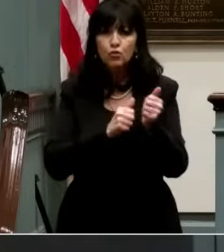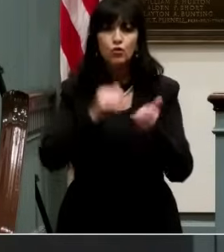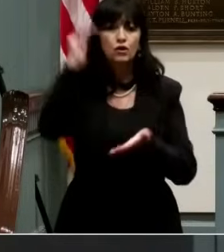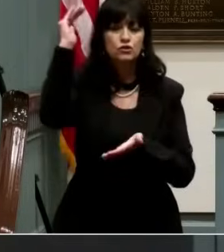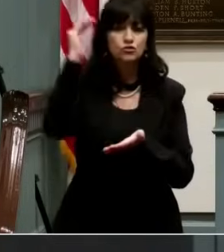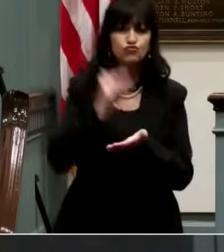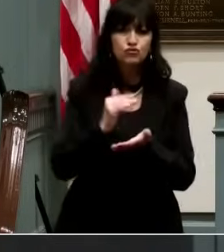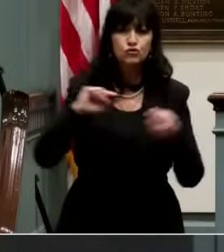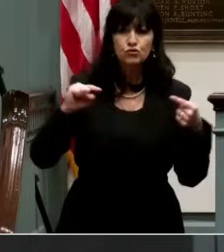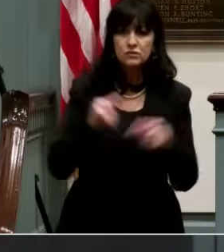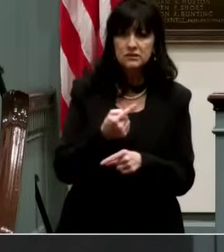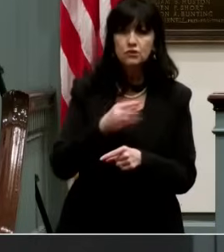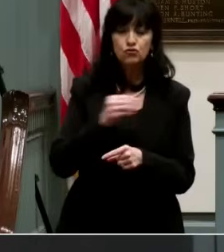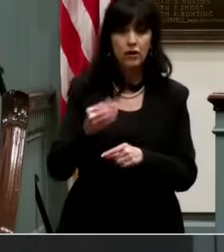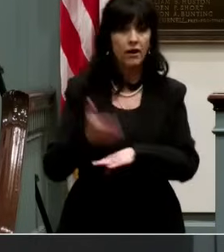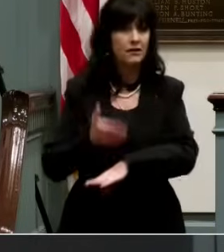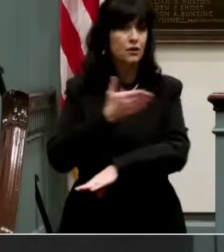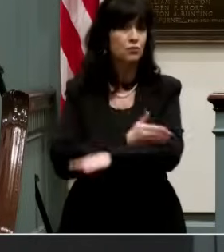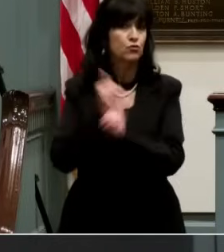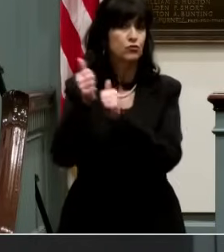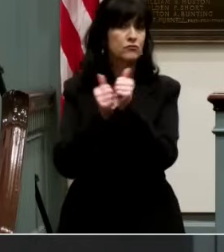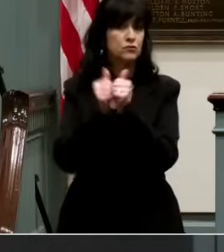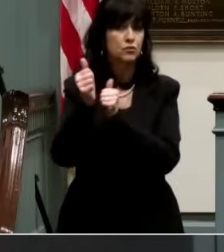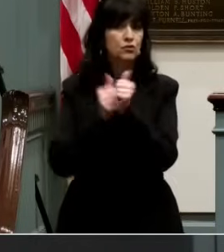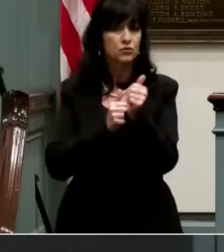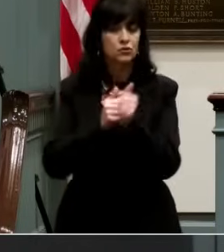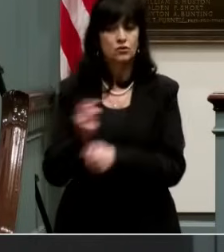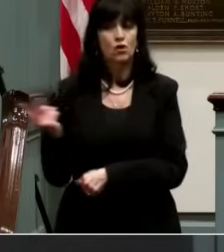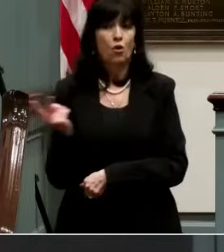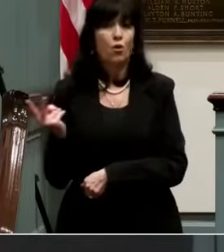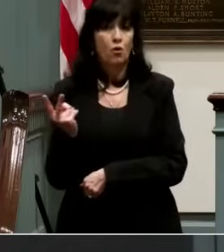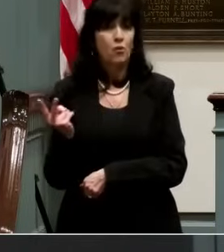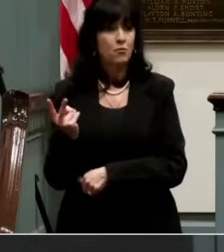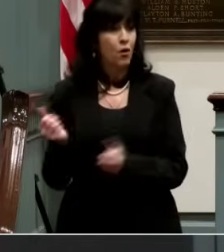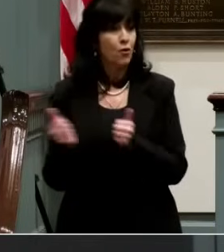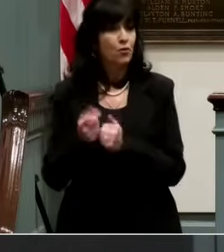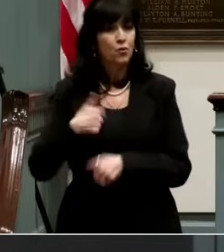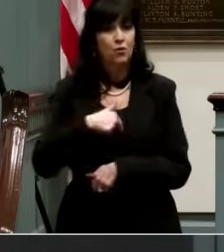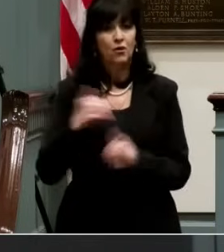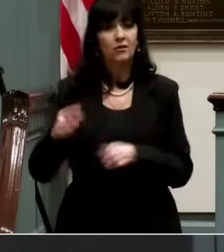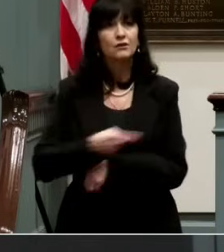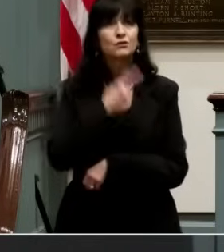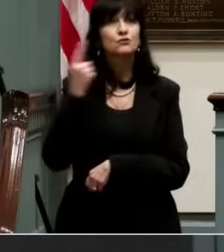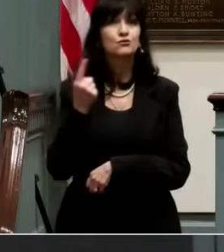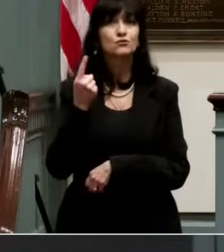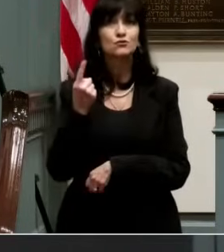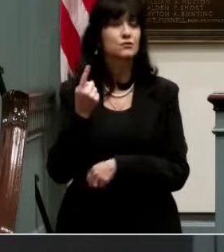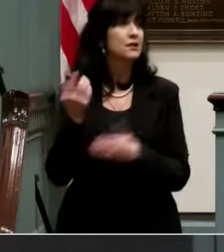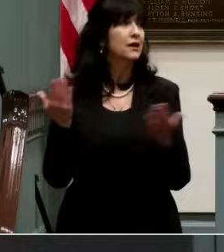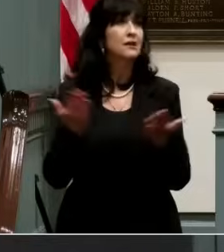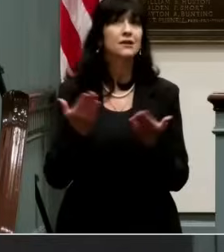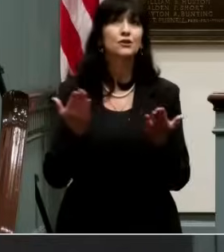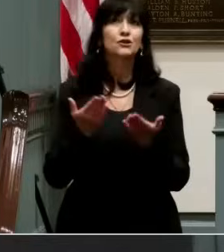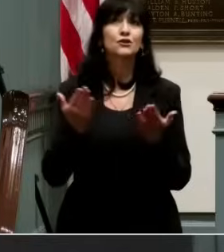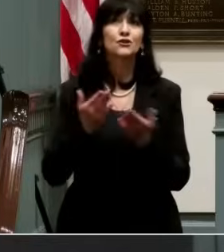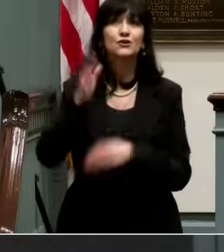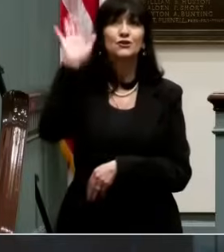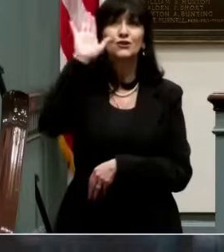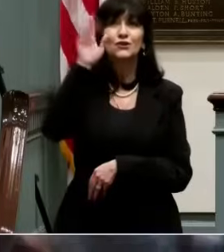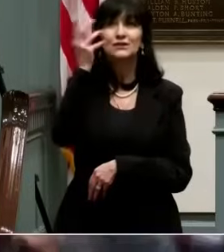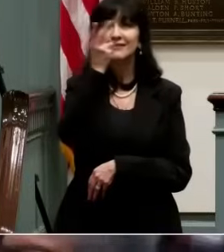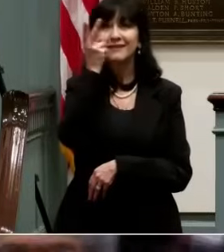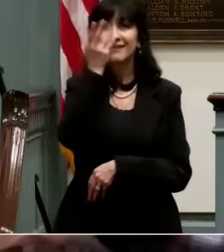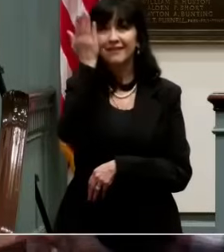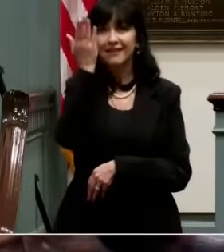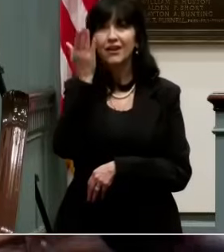injuries, and improve performance. Vaughn and Nicole are with us today in the gallery. Where are you, Vaughn and Nicole? Please stand up